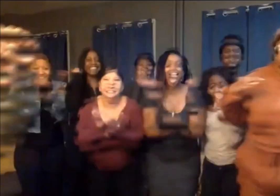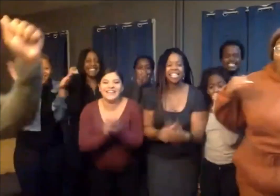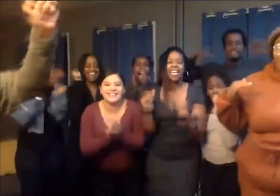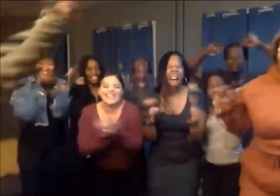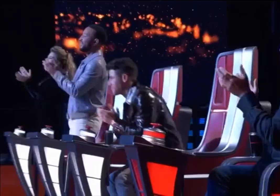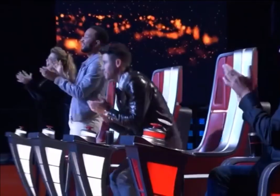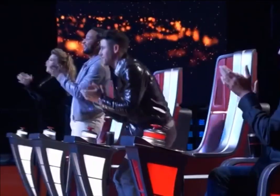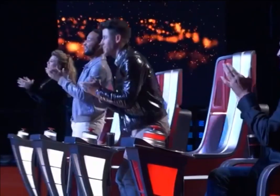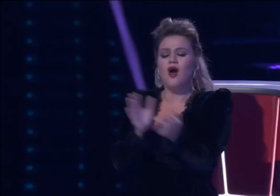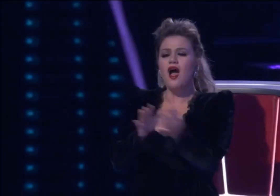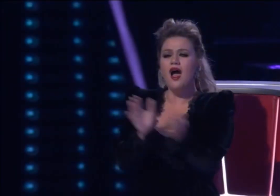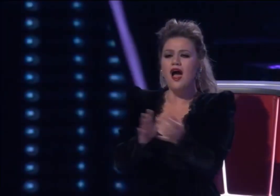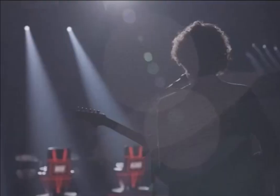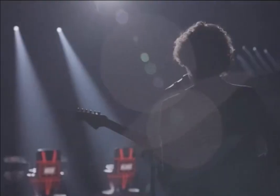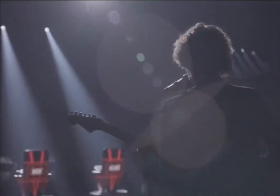at